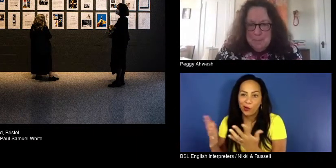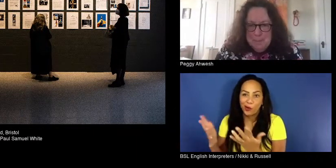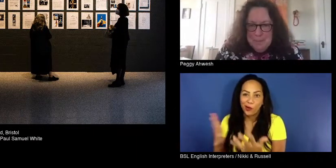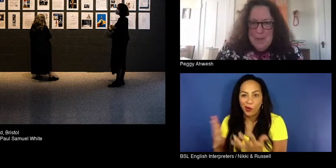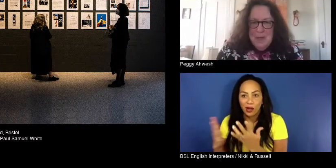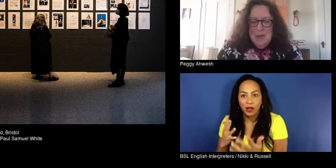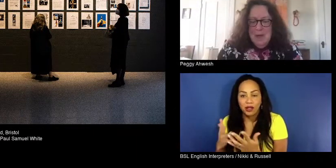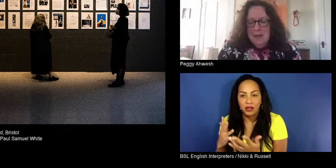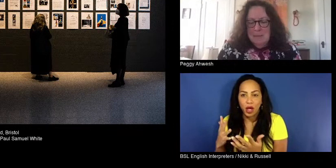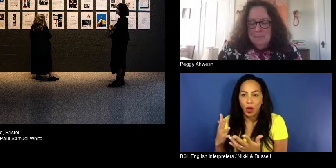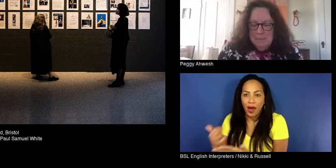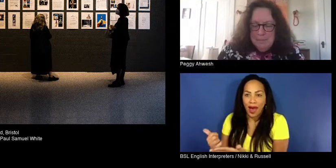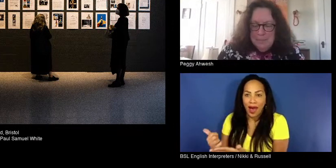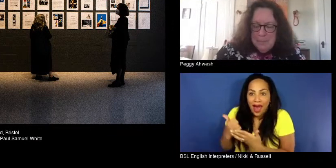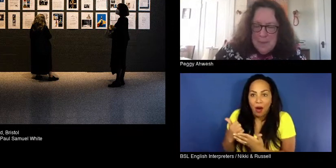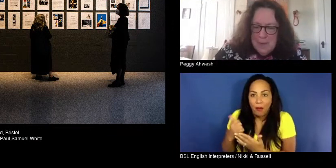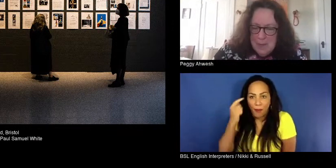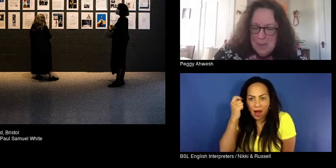mature.